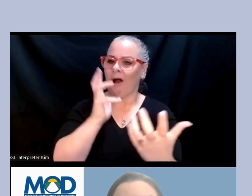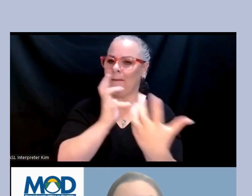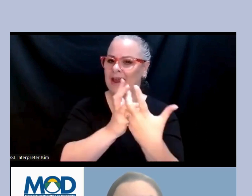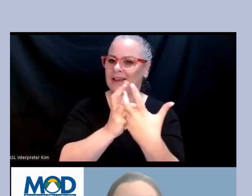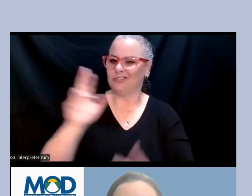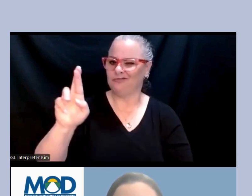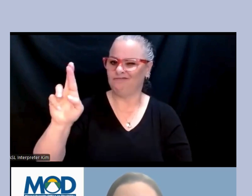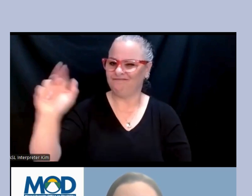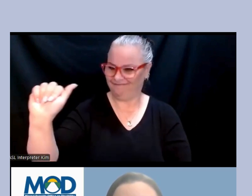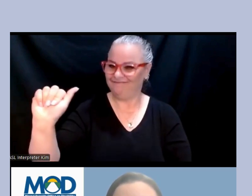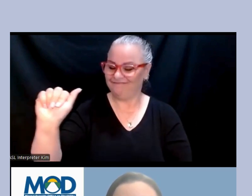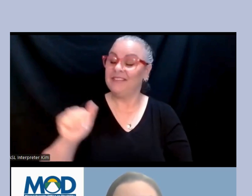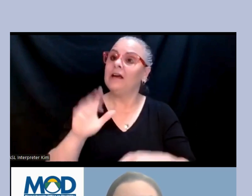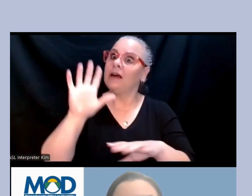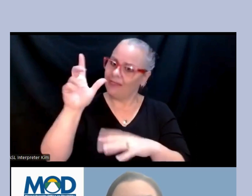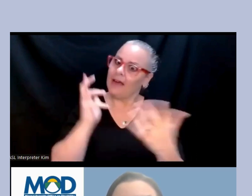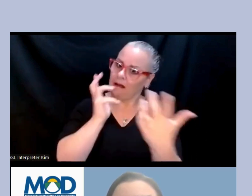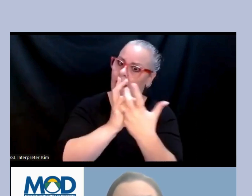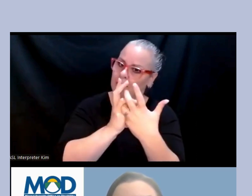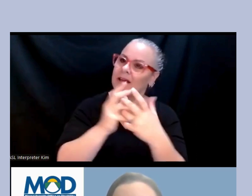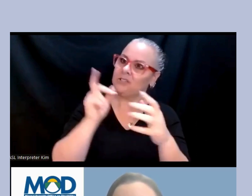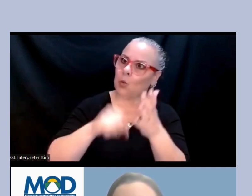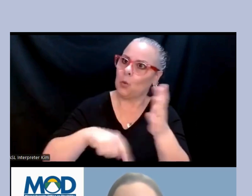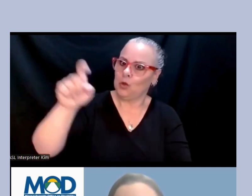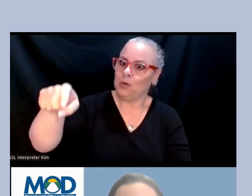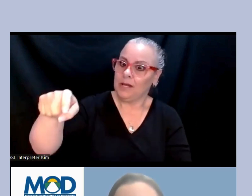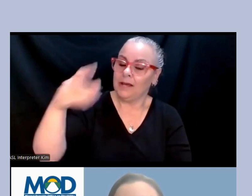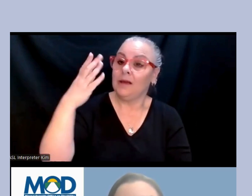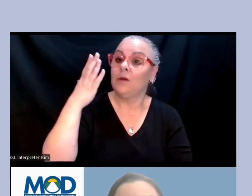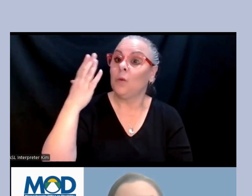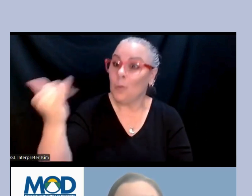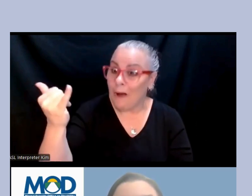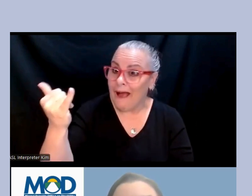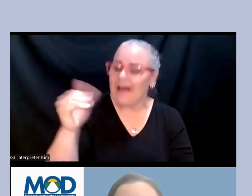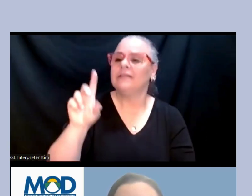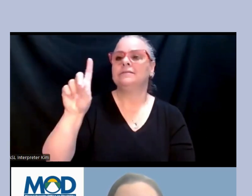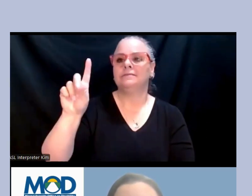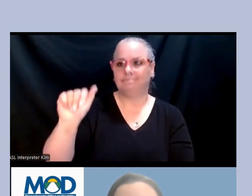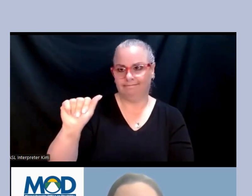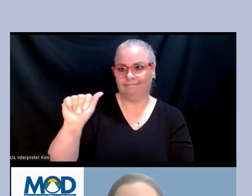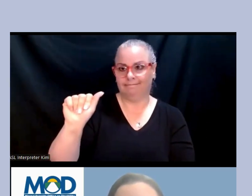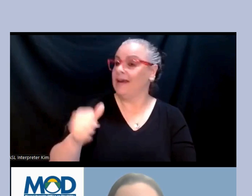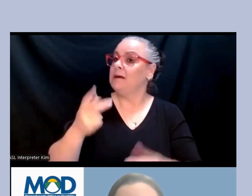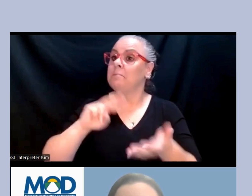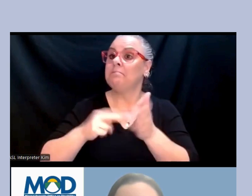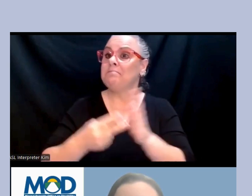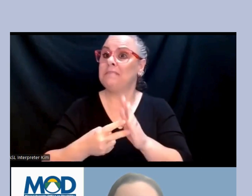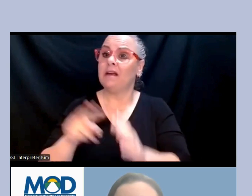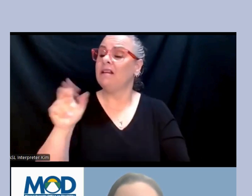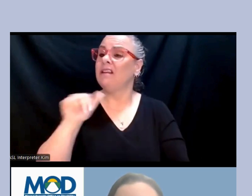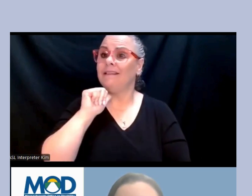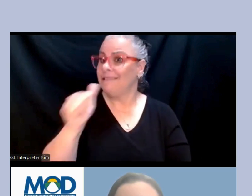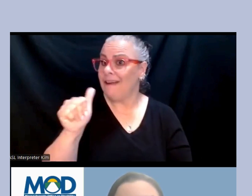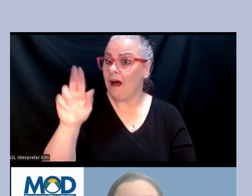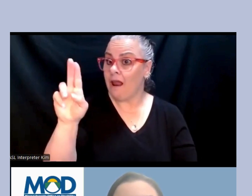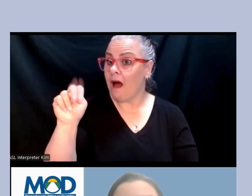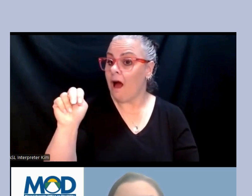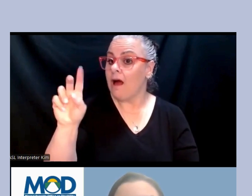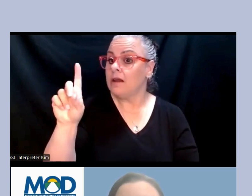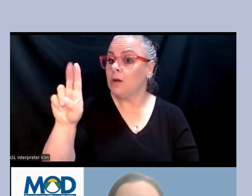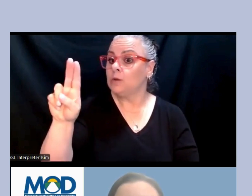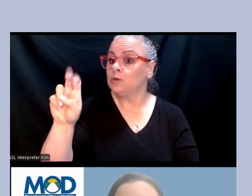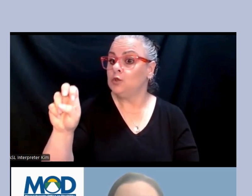accommodation is the change that you're asking for if it's needed because of a disability and would not be an undue hardship for the employer, then